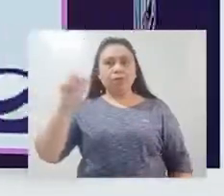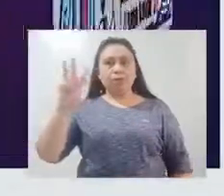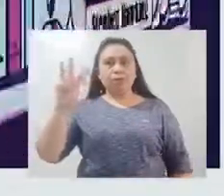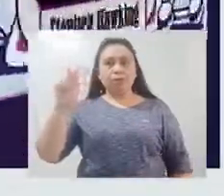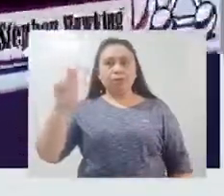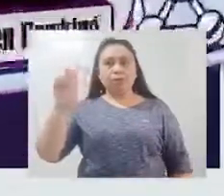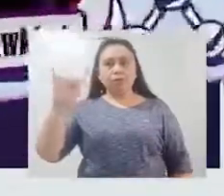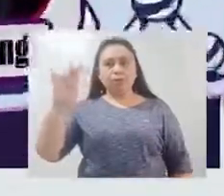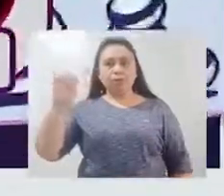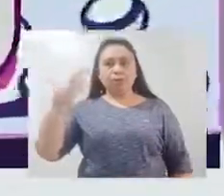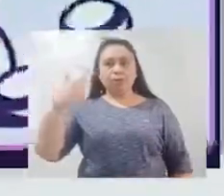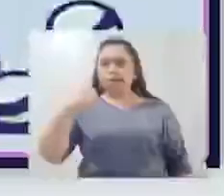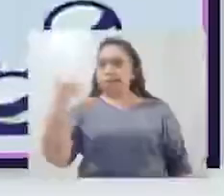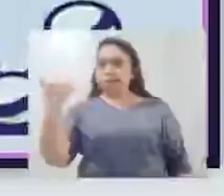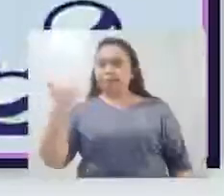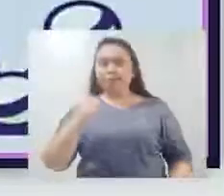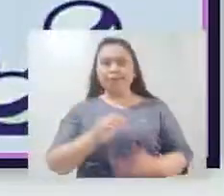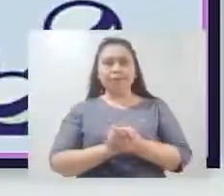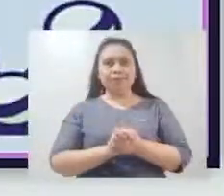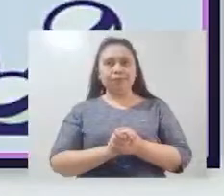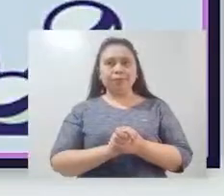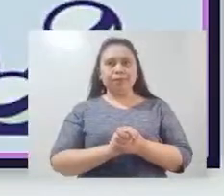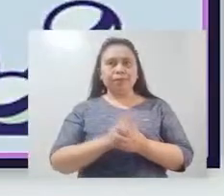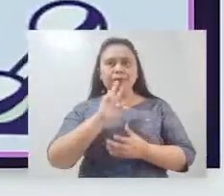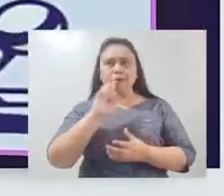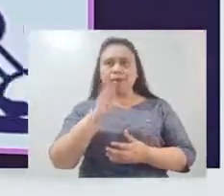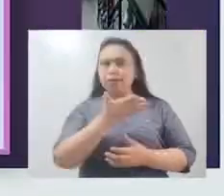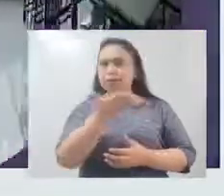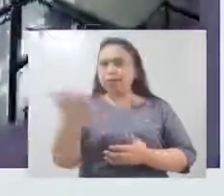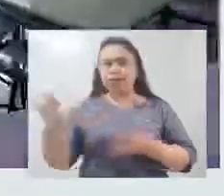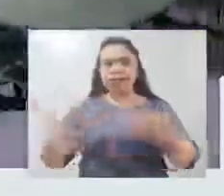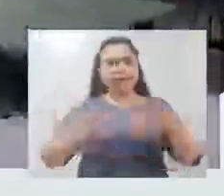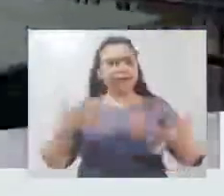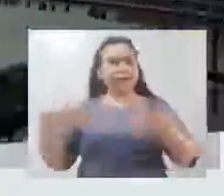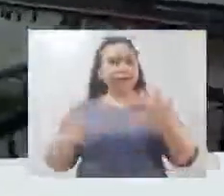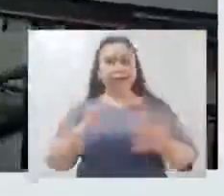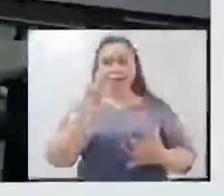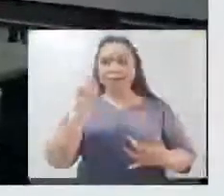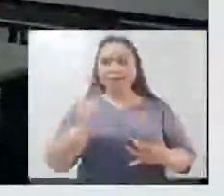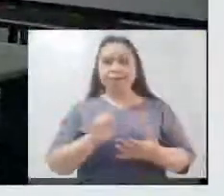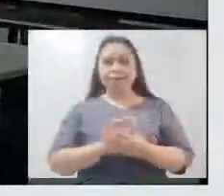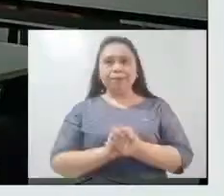Stephen Hawking, and many more. Are you excited?